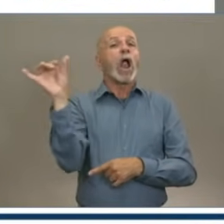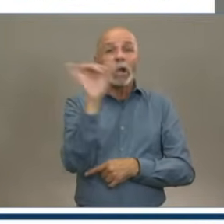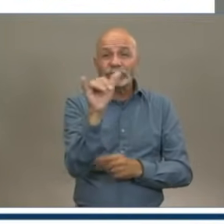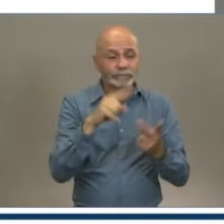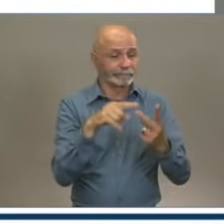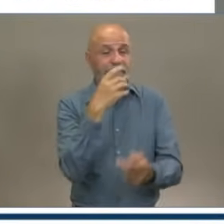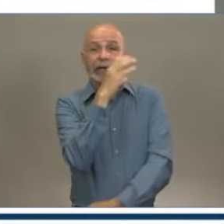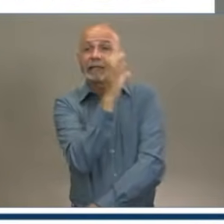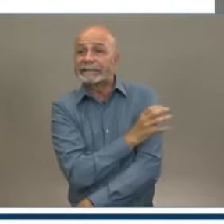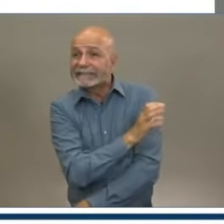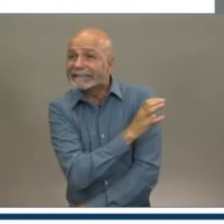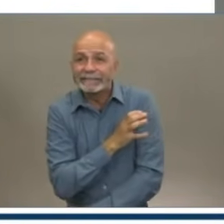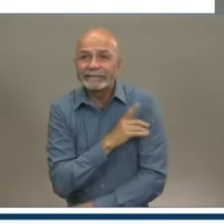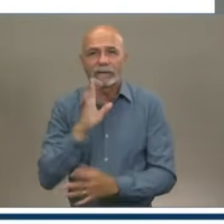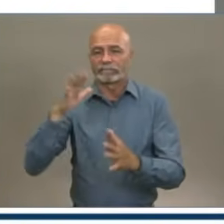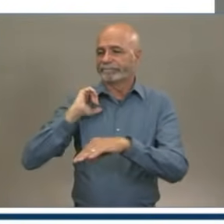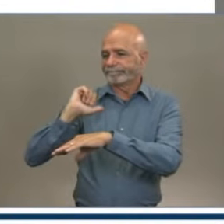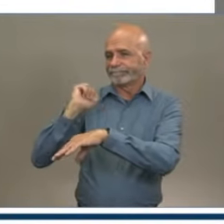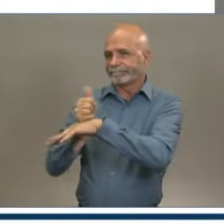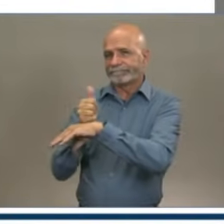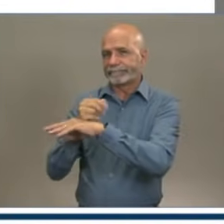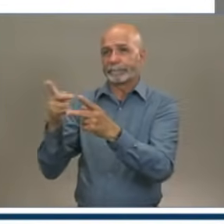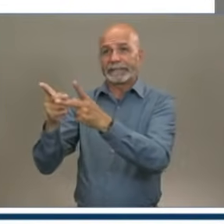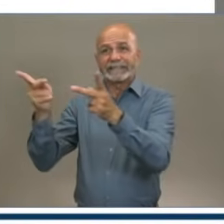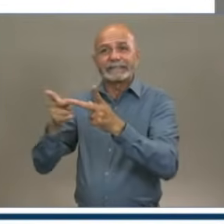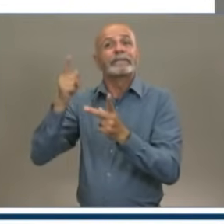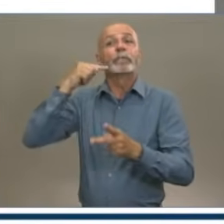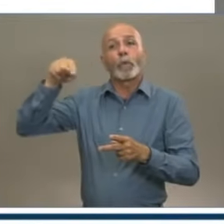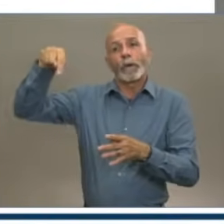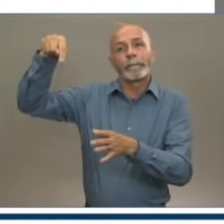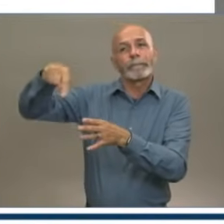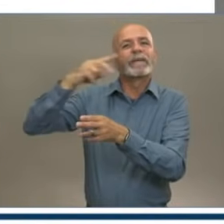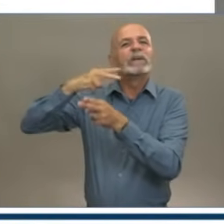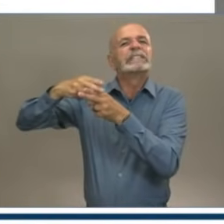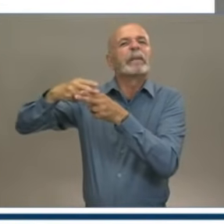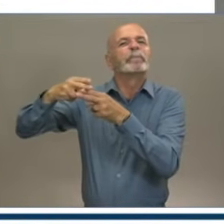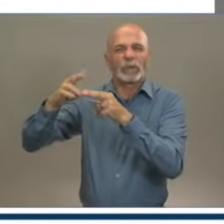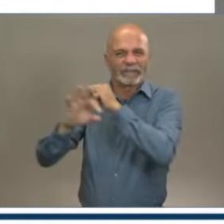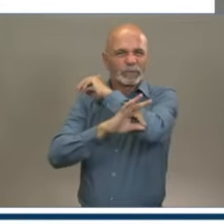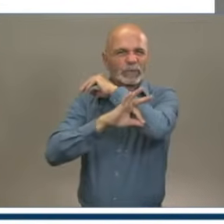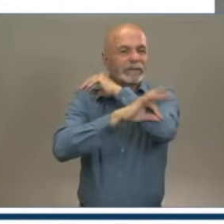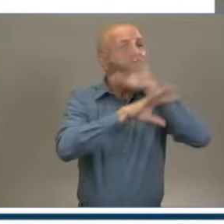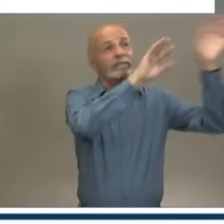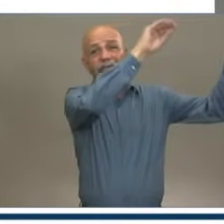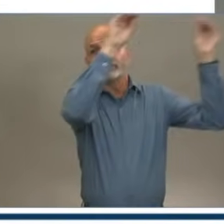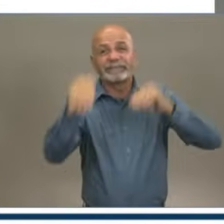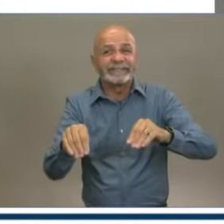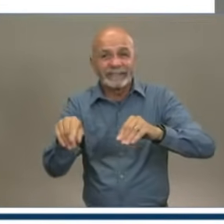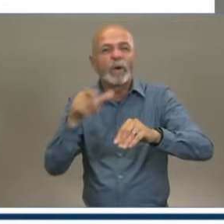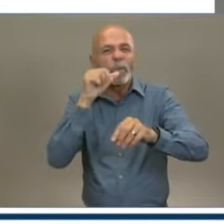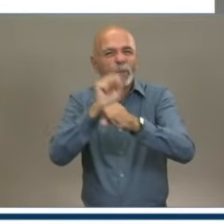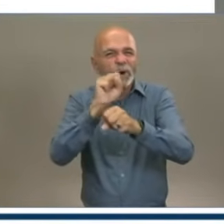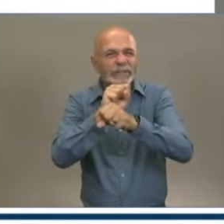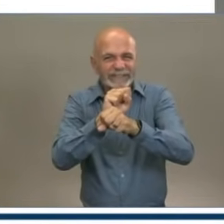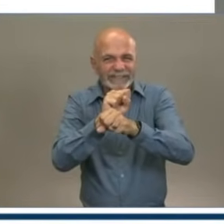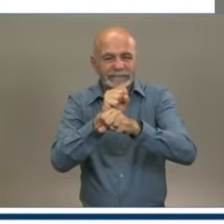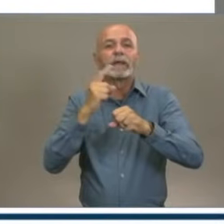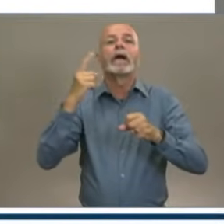supported off-site clinics for temporary foreign workers, long-term care residents, day programs for adults with